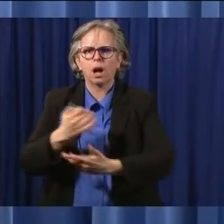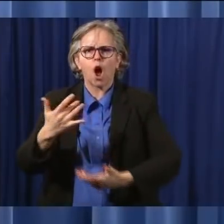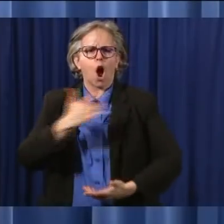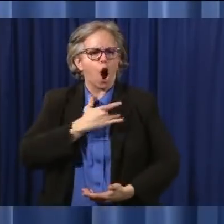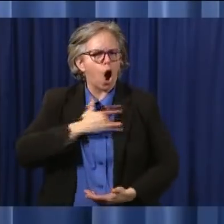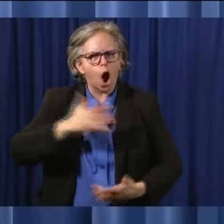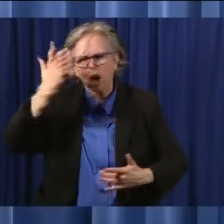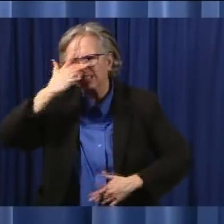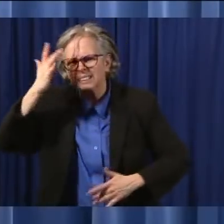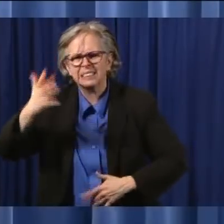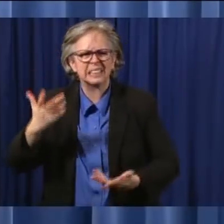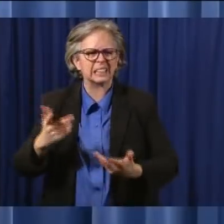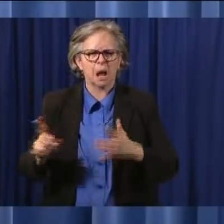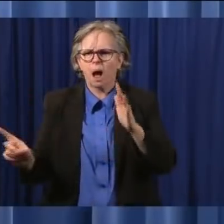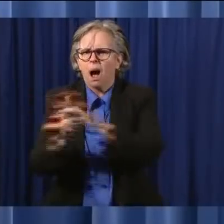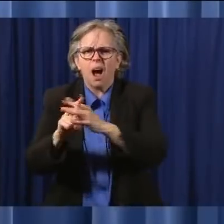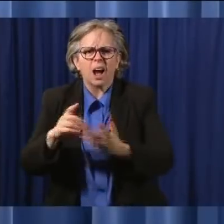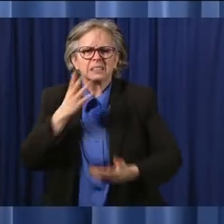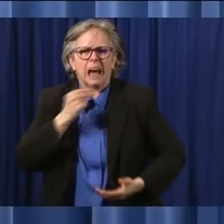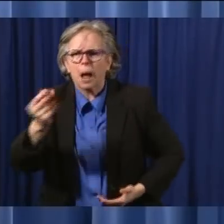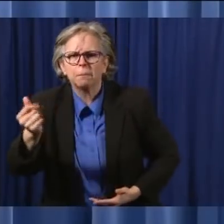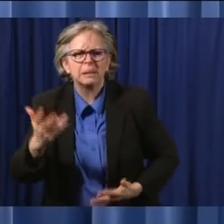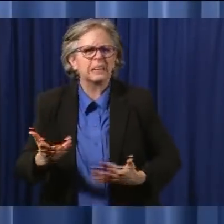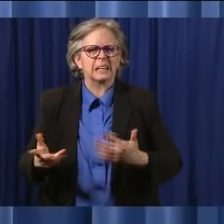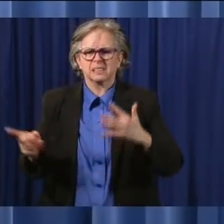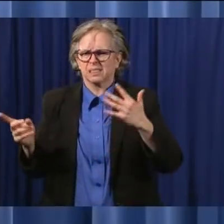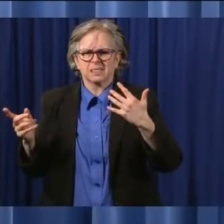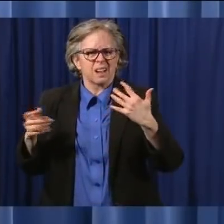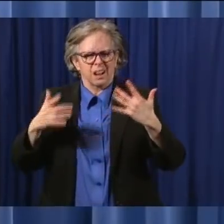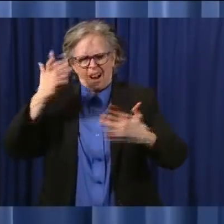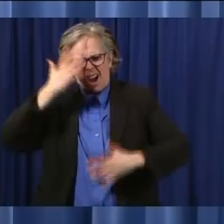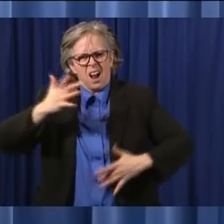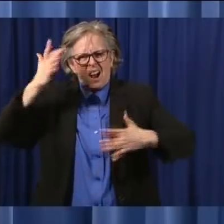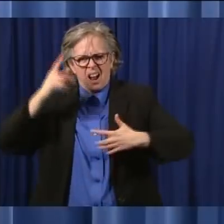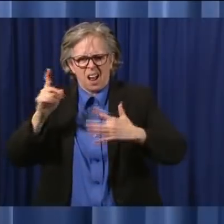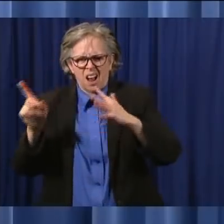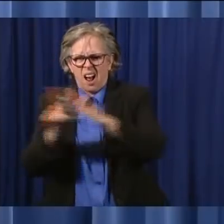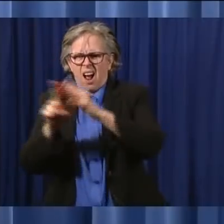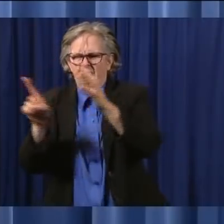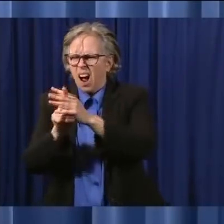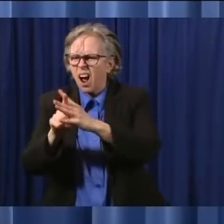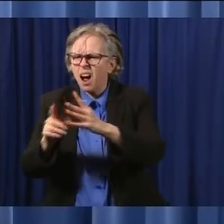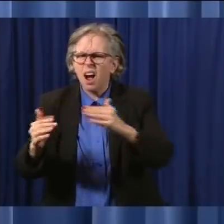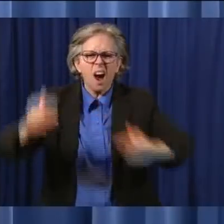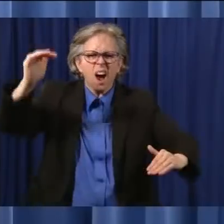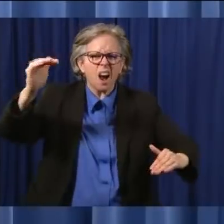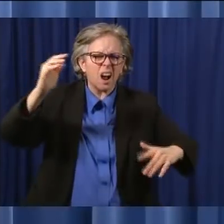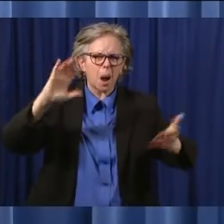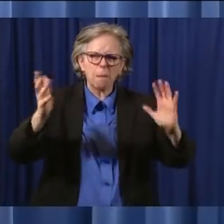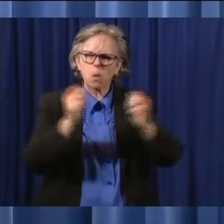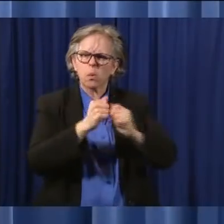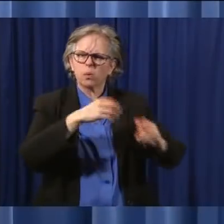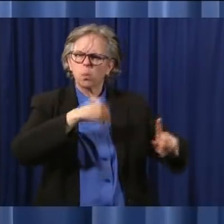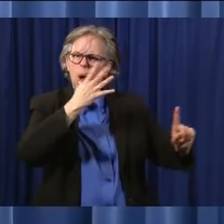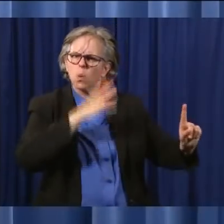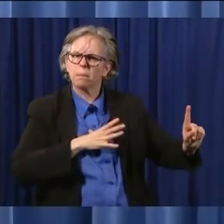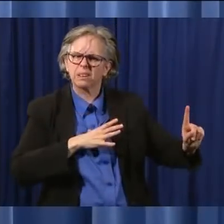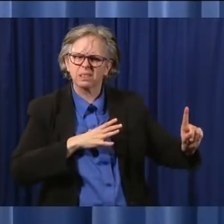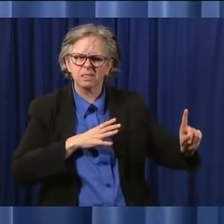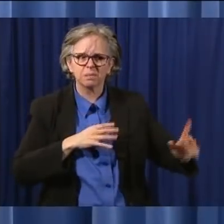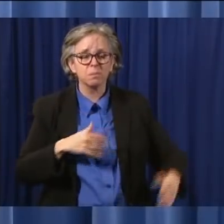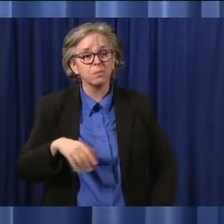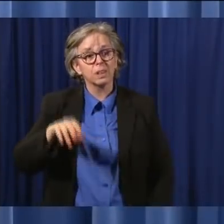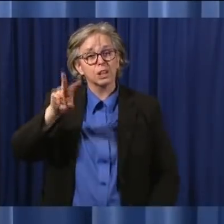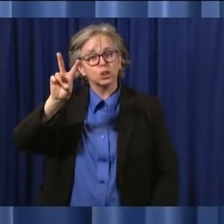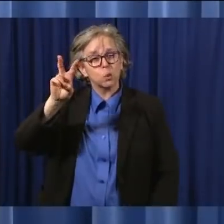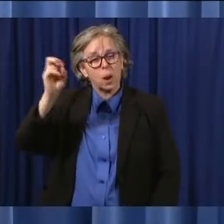of diabetes. Further, African American Ohioans are 2.5 times more likely to live in poverty